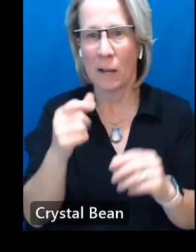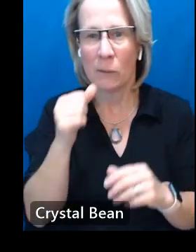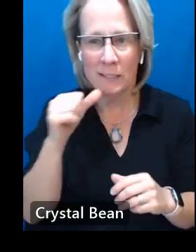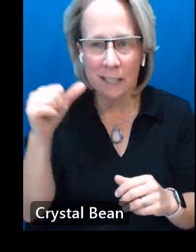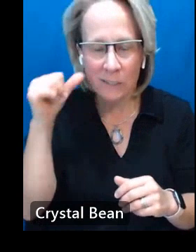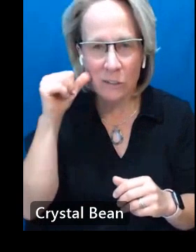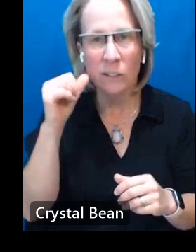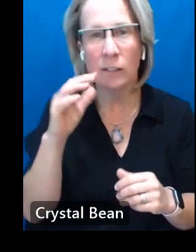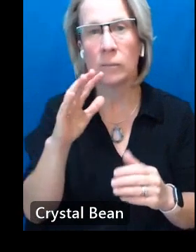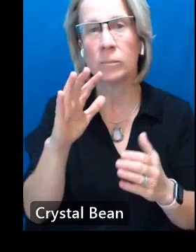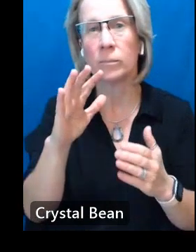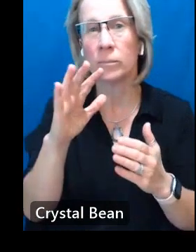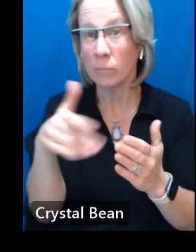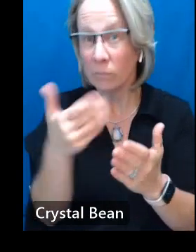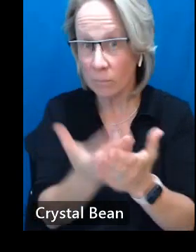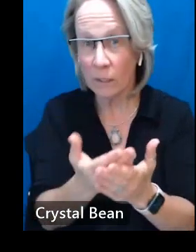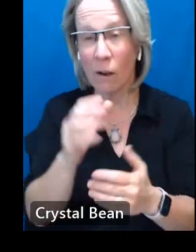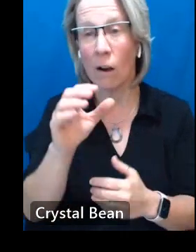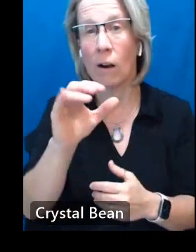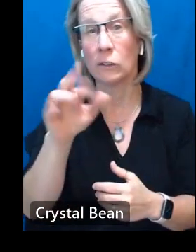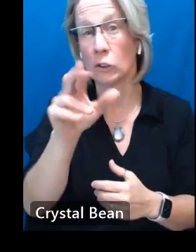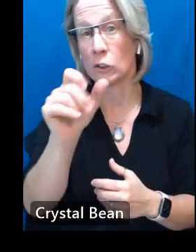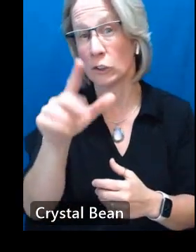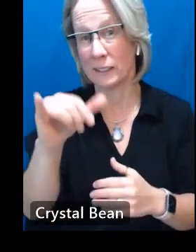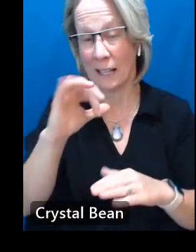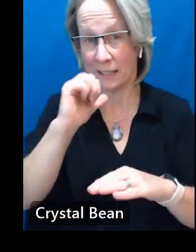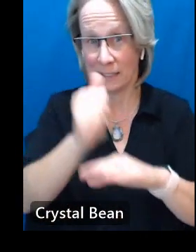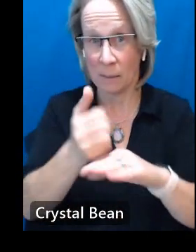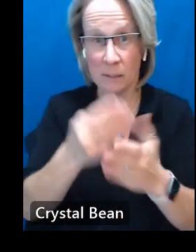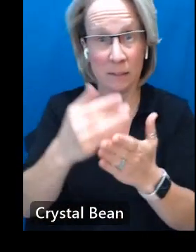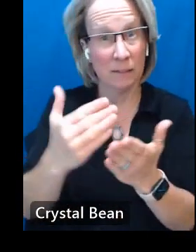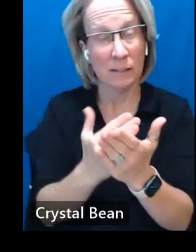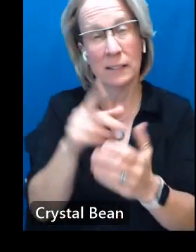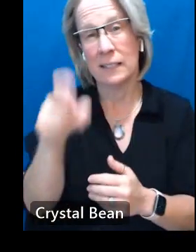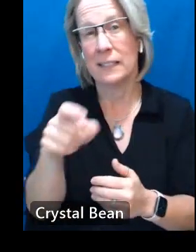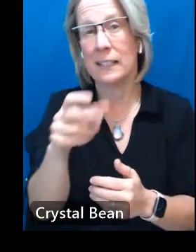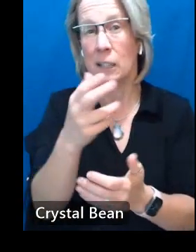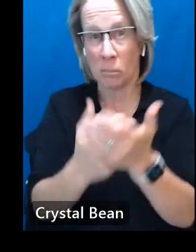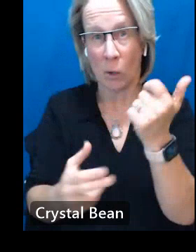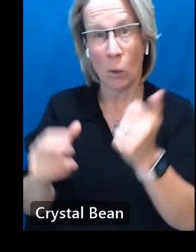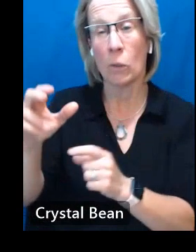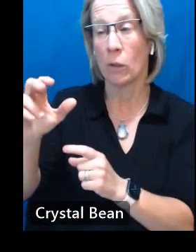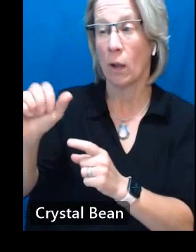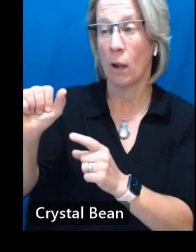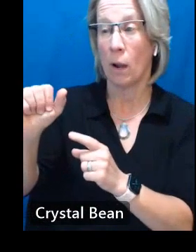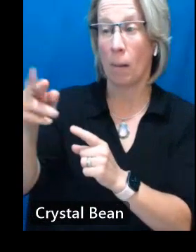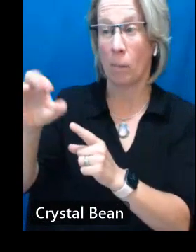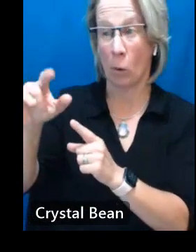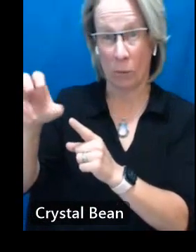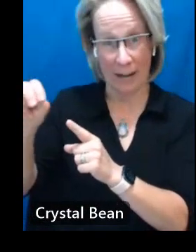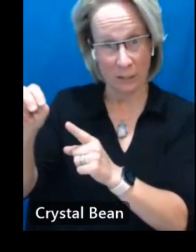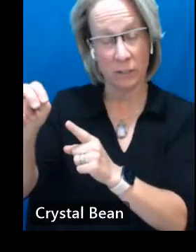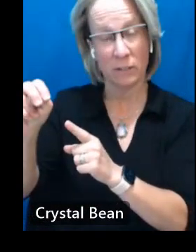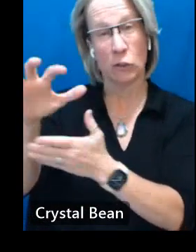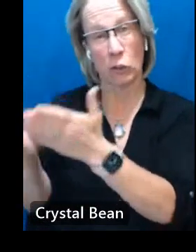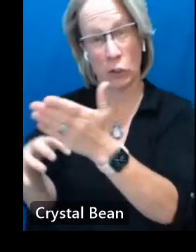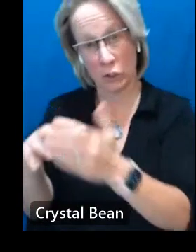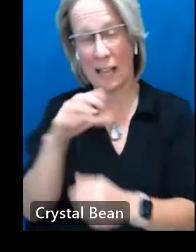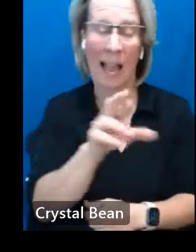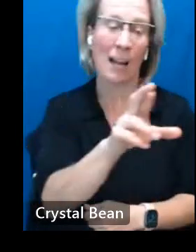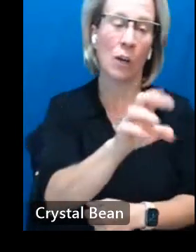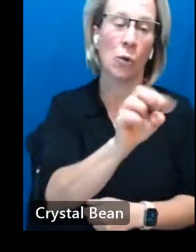are establishing a budget will need both an appropriation journal and a revenue journal, right? You need to do it on both sides. Now,